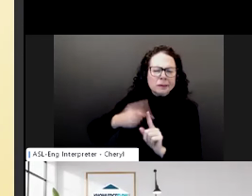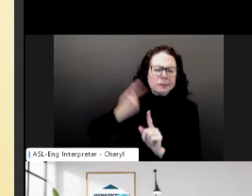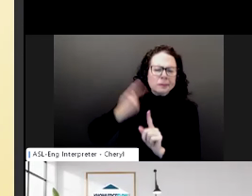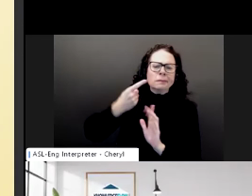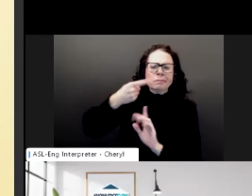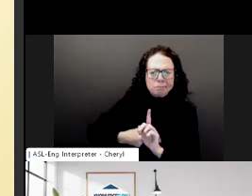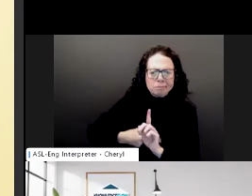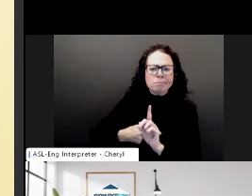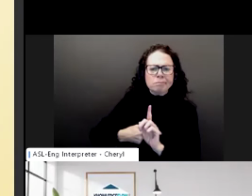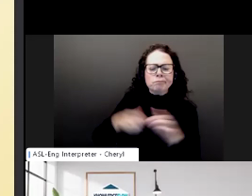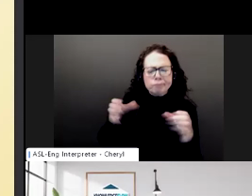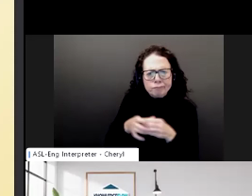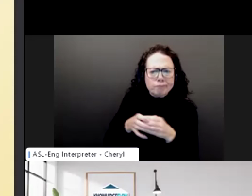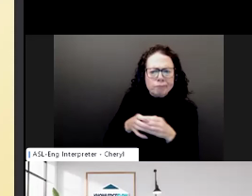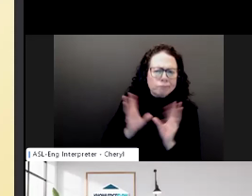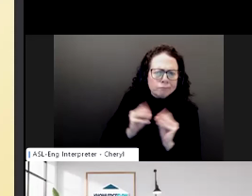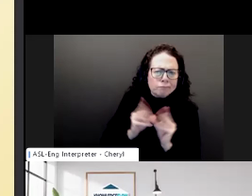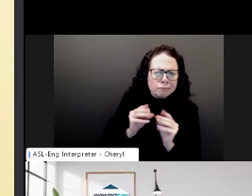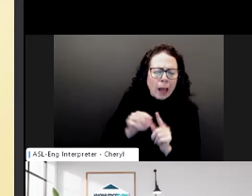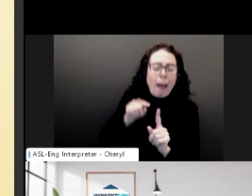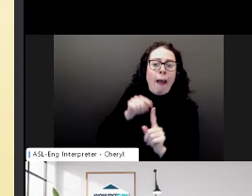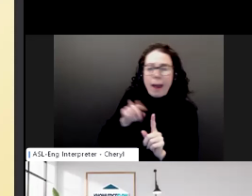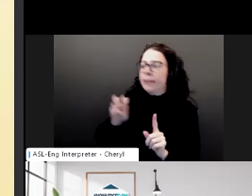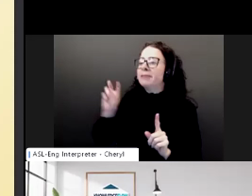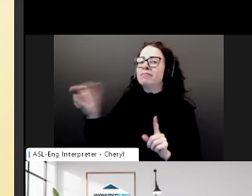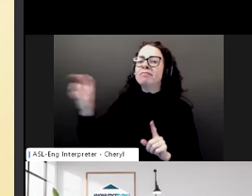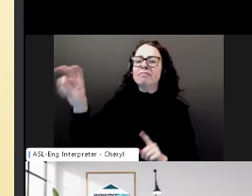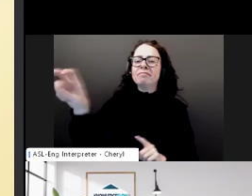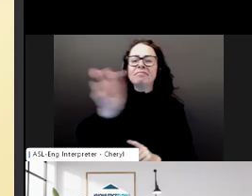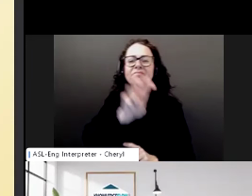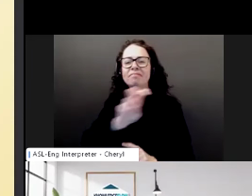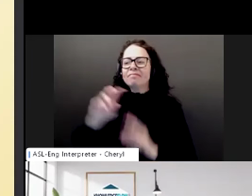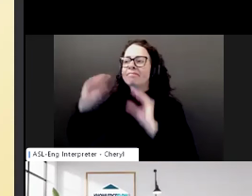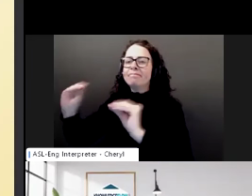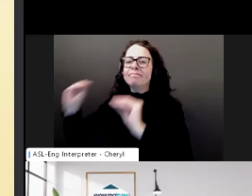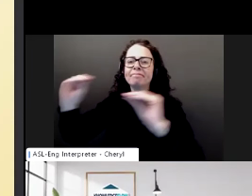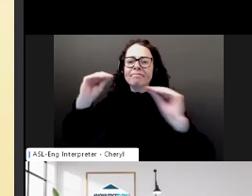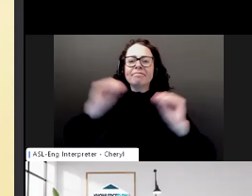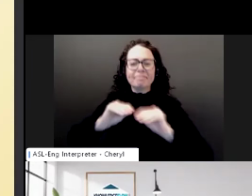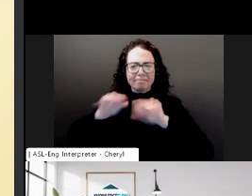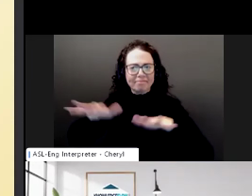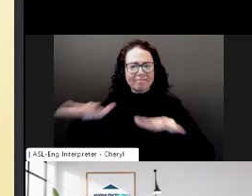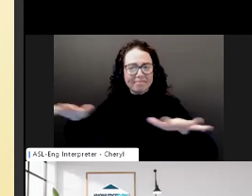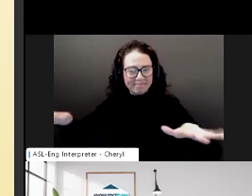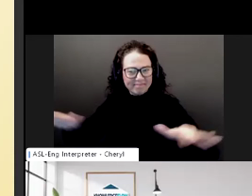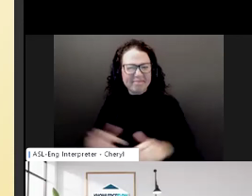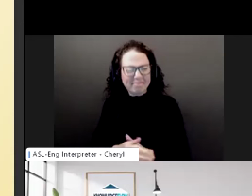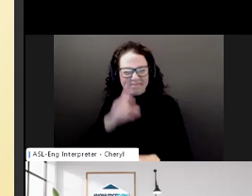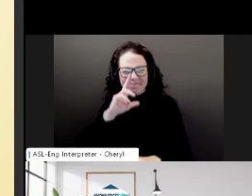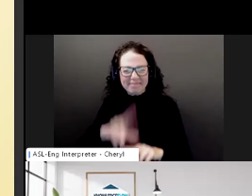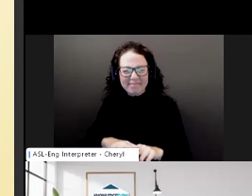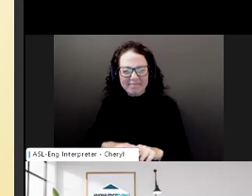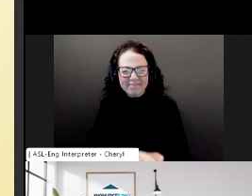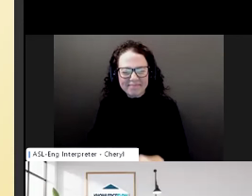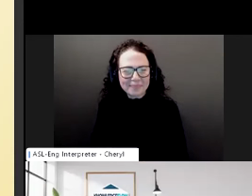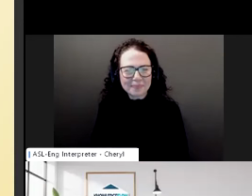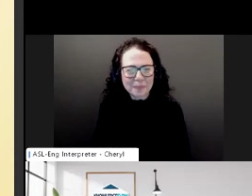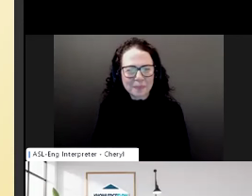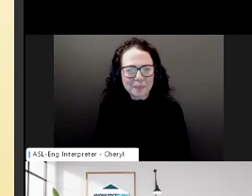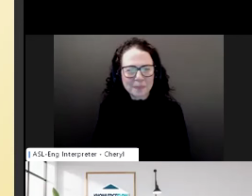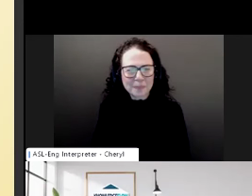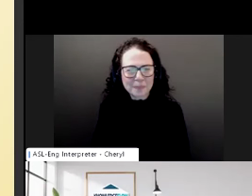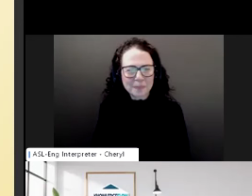month, answer questions, prepare those seniors to go out and help their peers. So that's a really fun one as well. So